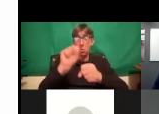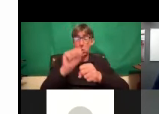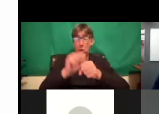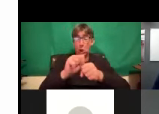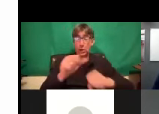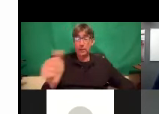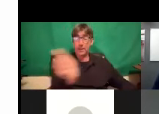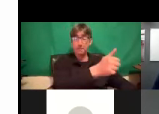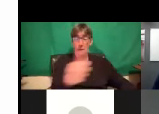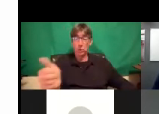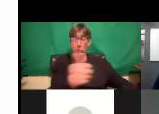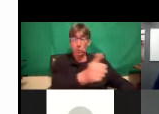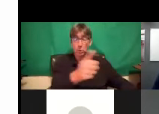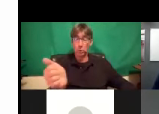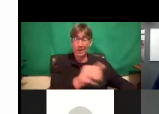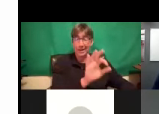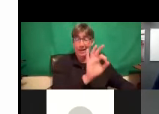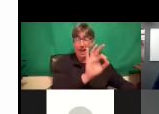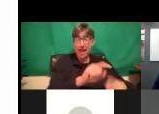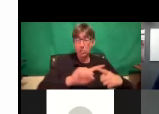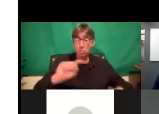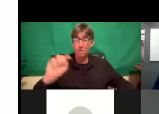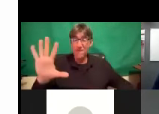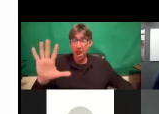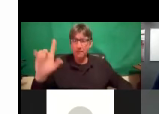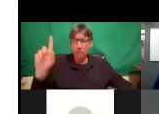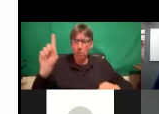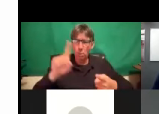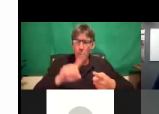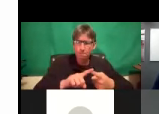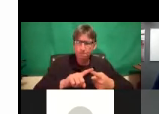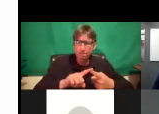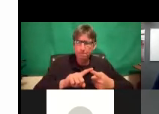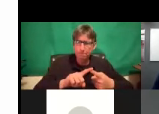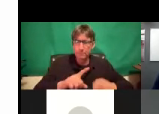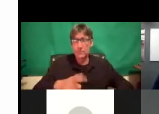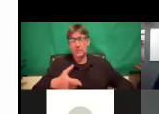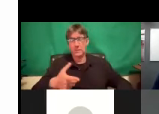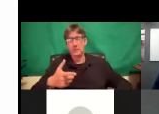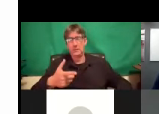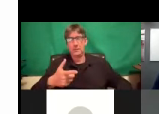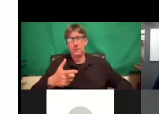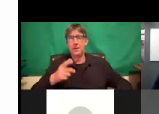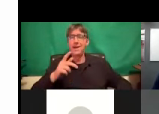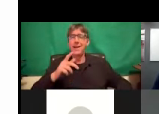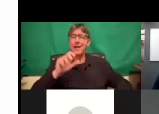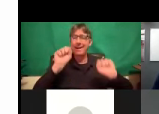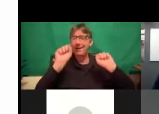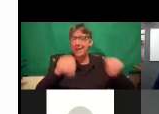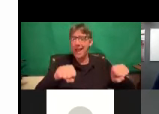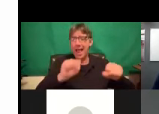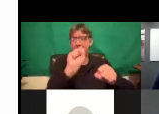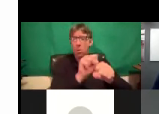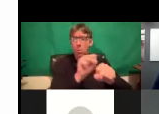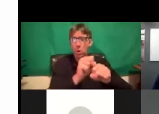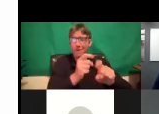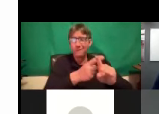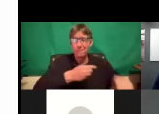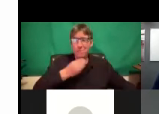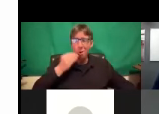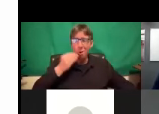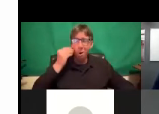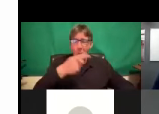especially traditional 9-to-5 commuters, communities with more residents who can work from home, and communities with more access to